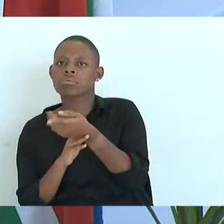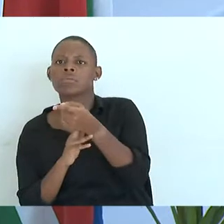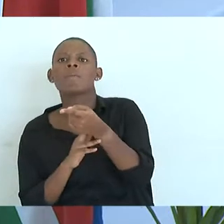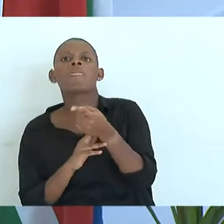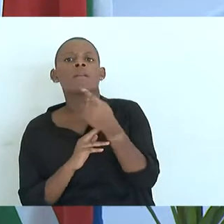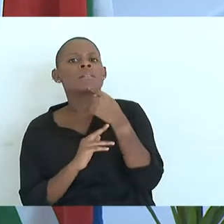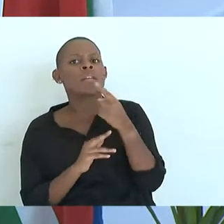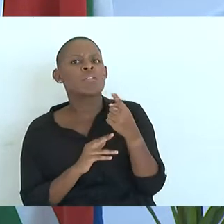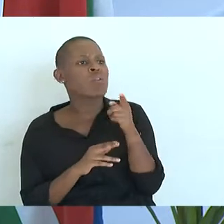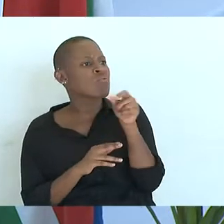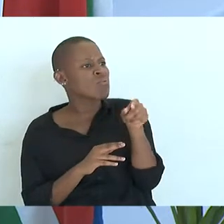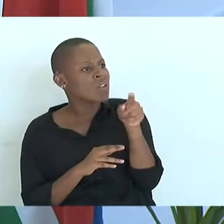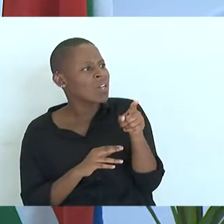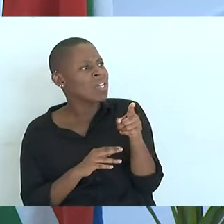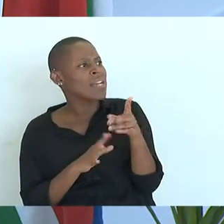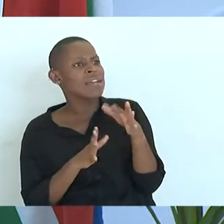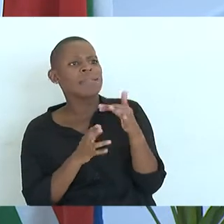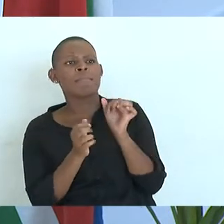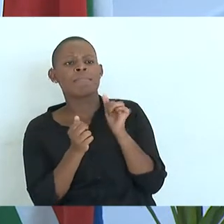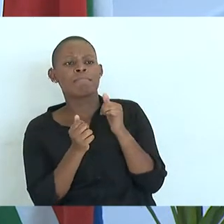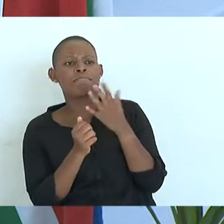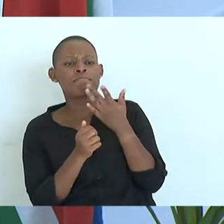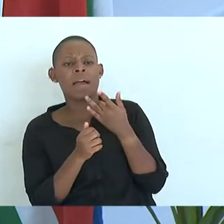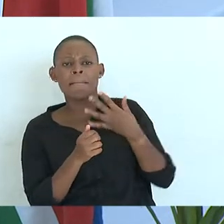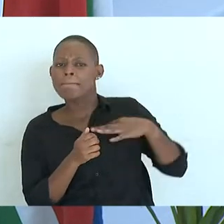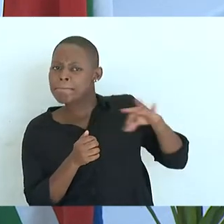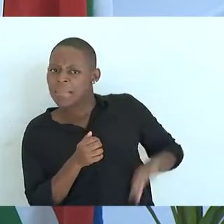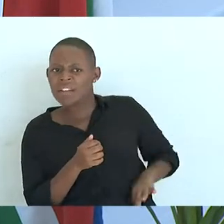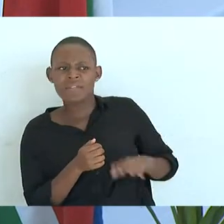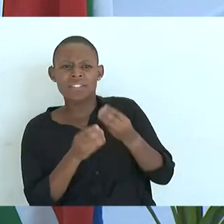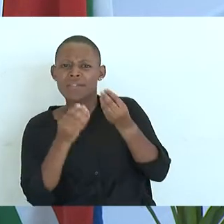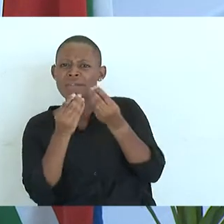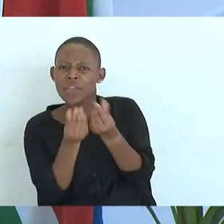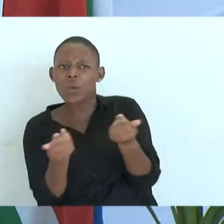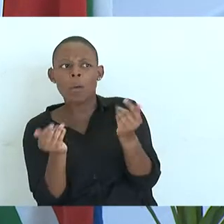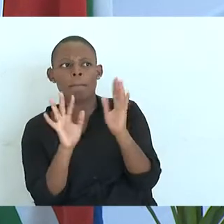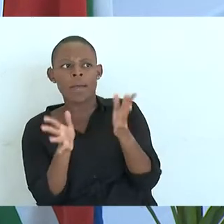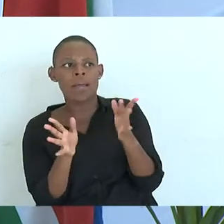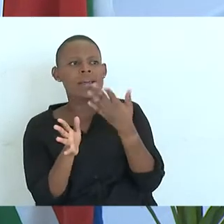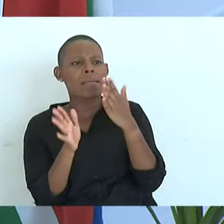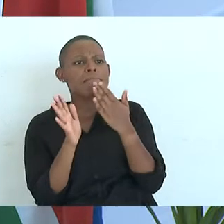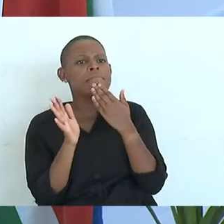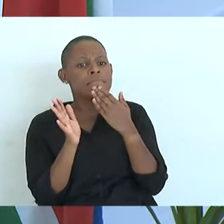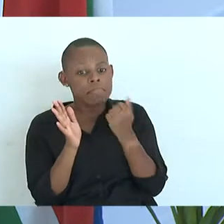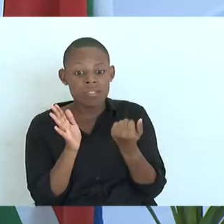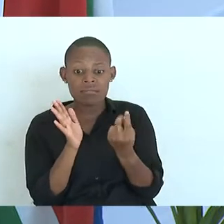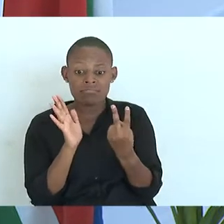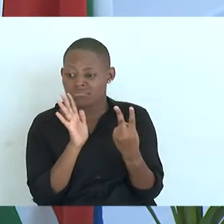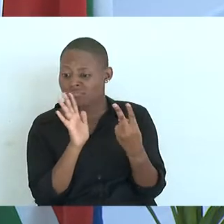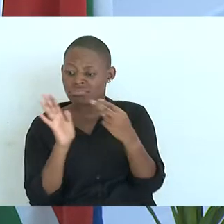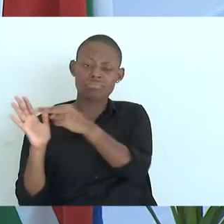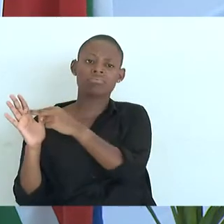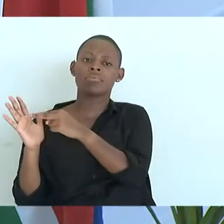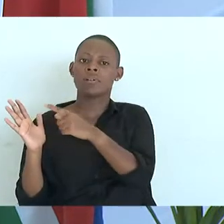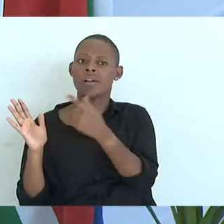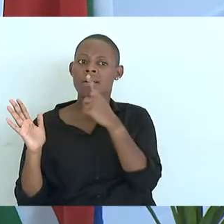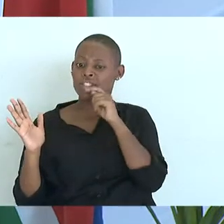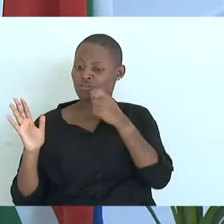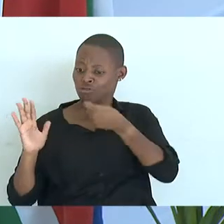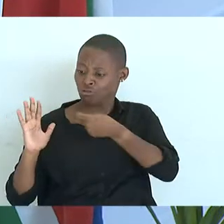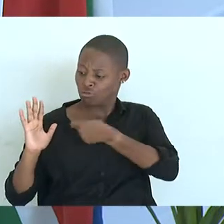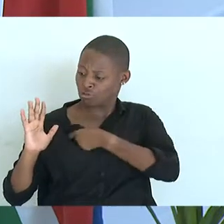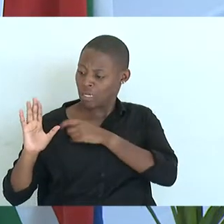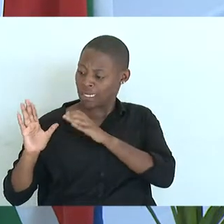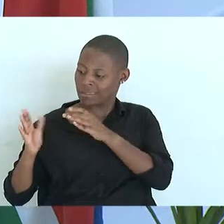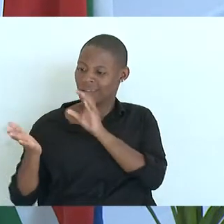the high court sithi aniyoyibheka le trust isebenza ngokuyikho i-benefit abantu abafanele na.